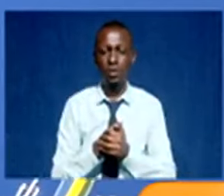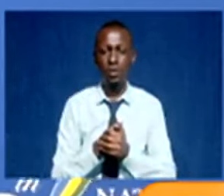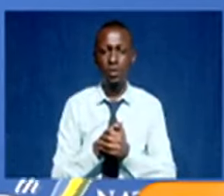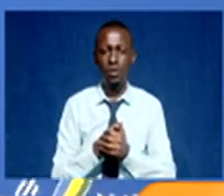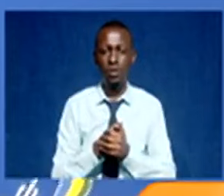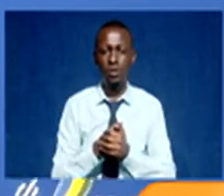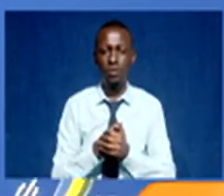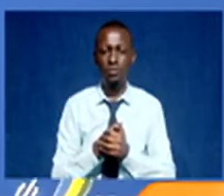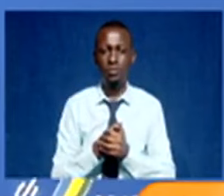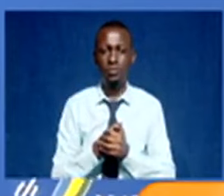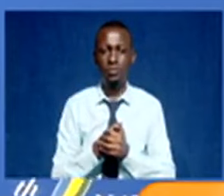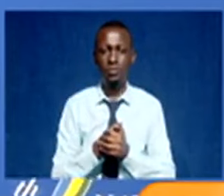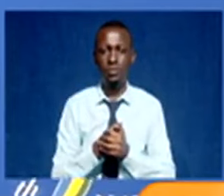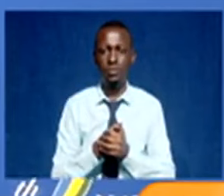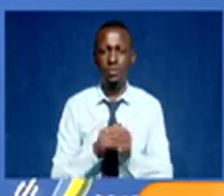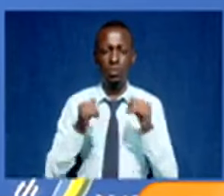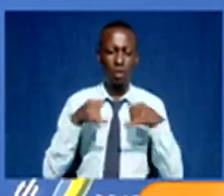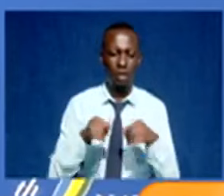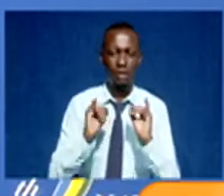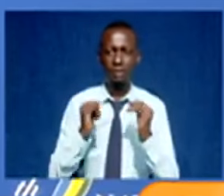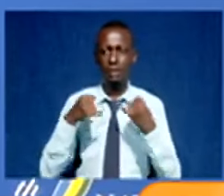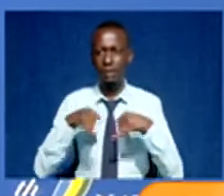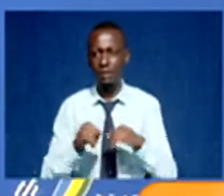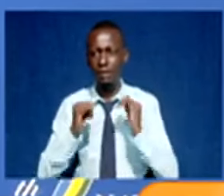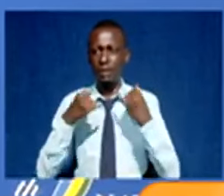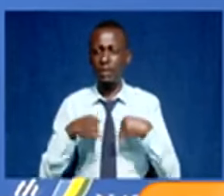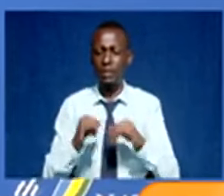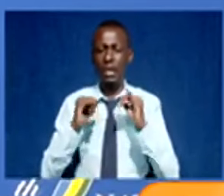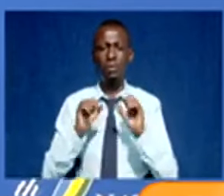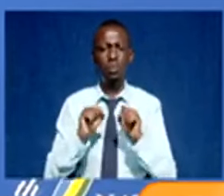effort to actually make it our war.